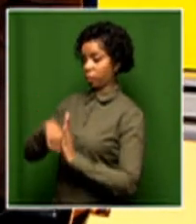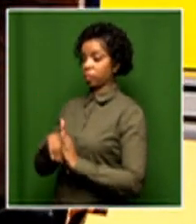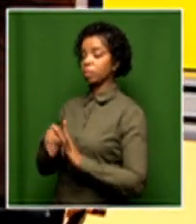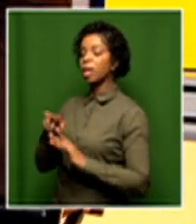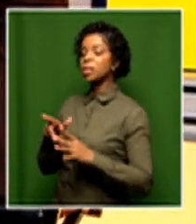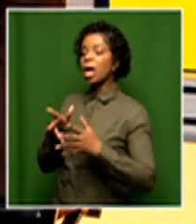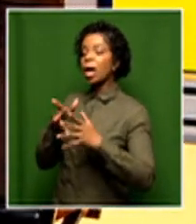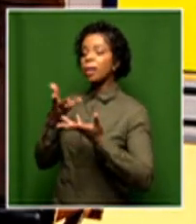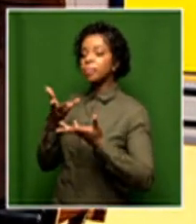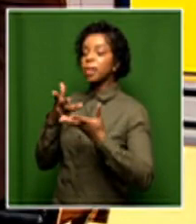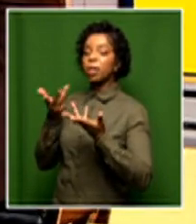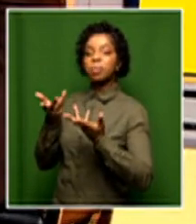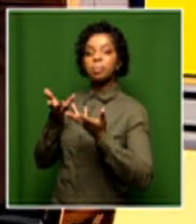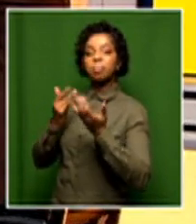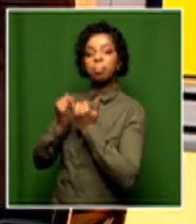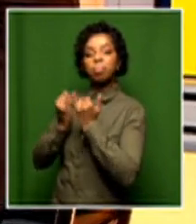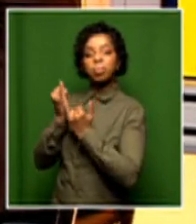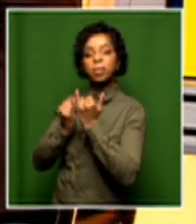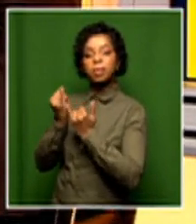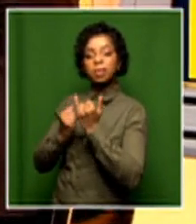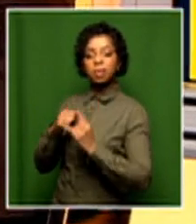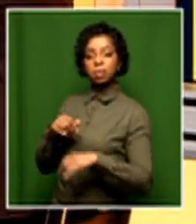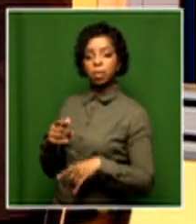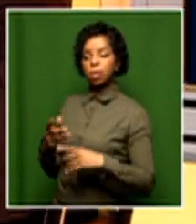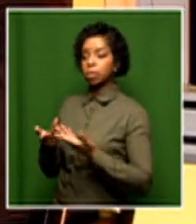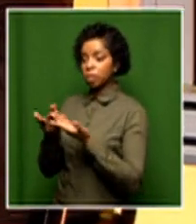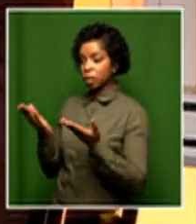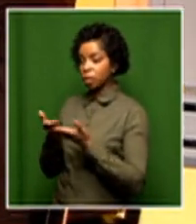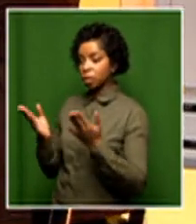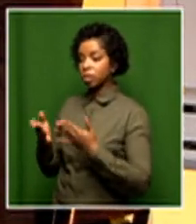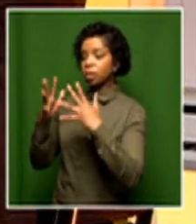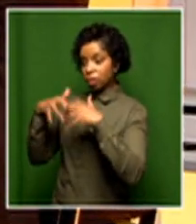this competition, I beg your pardon, and why it was conceptualized.